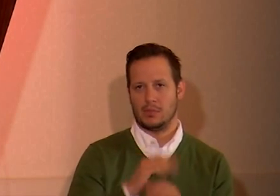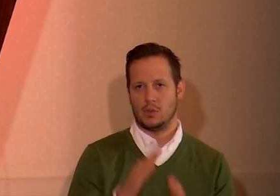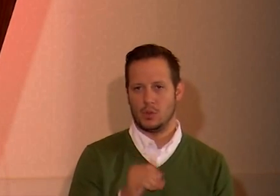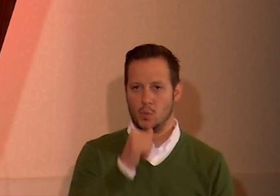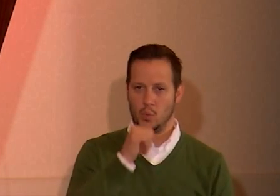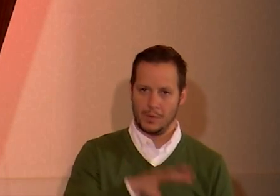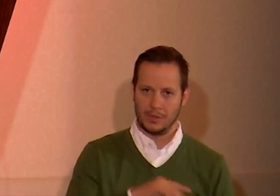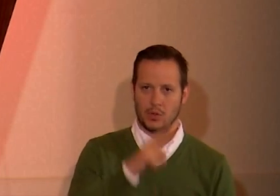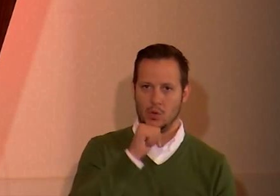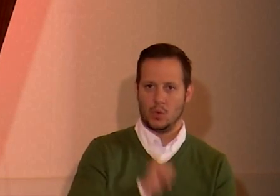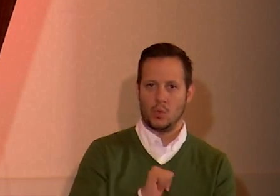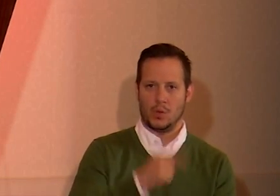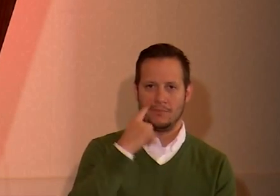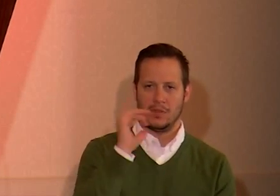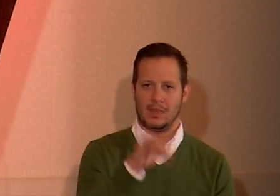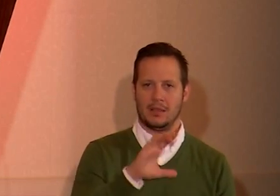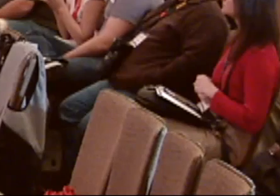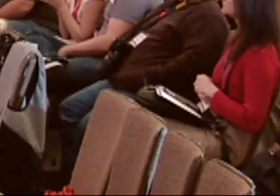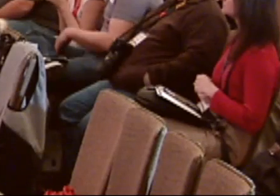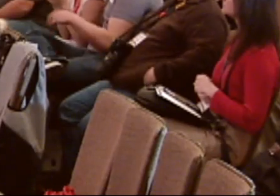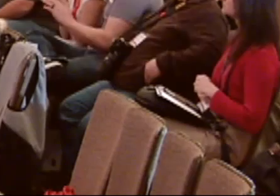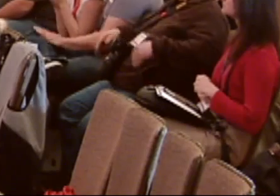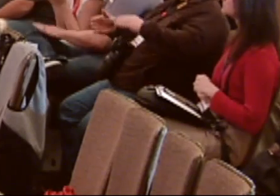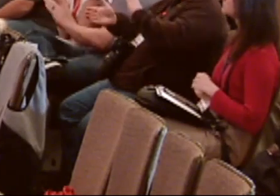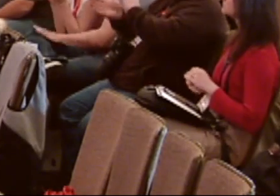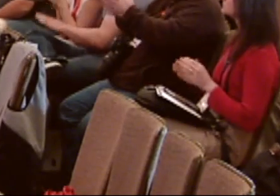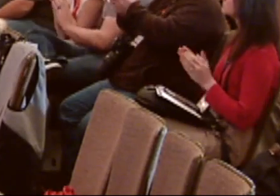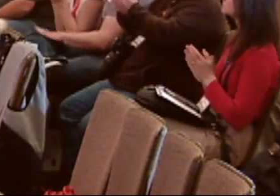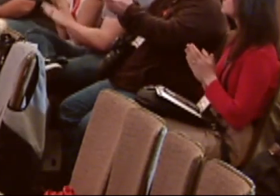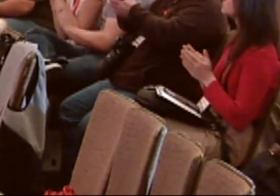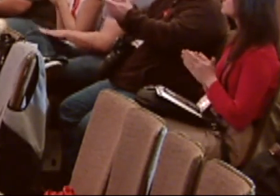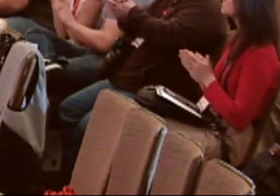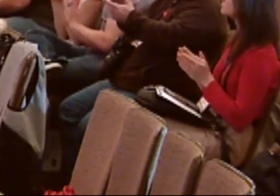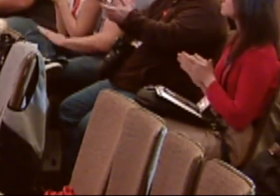who work for that company. And that is dead wrong.